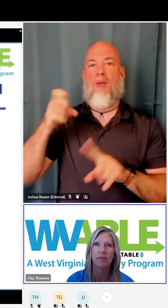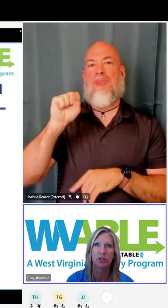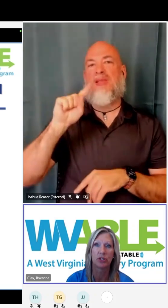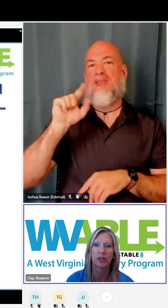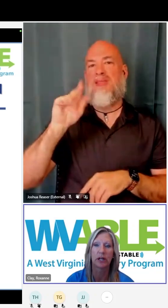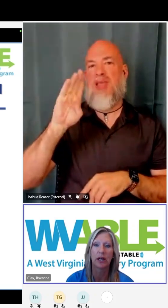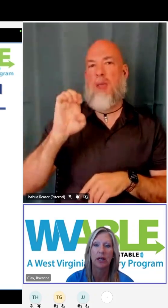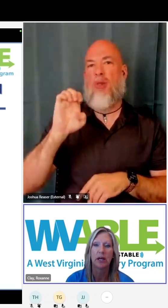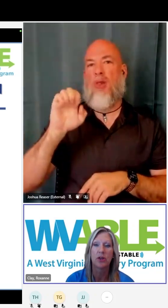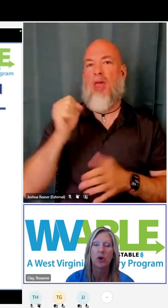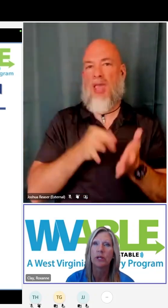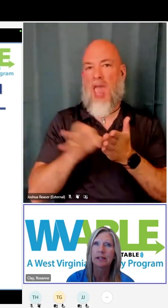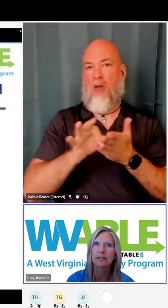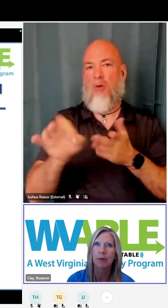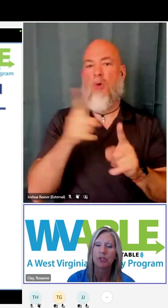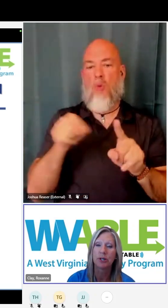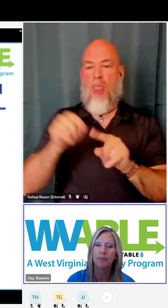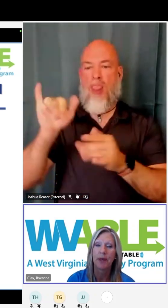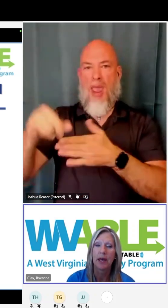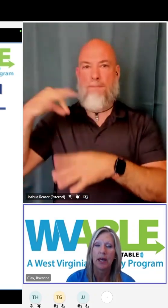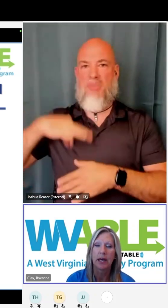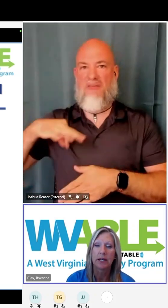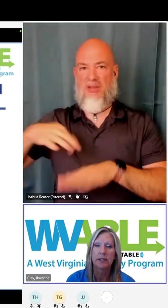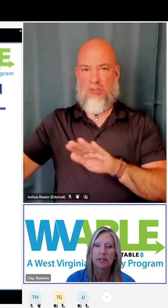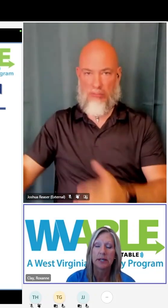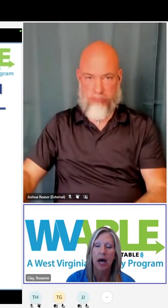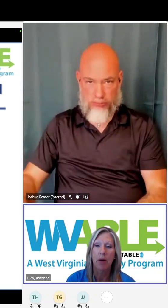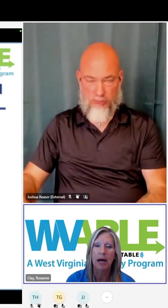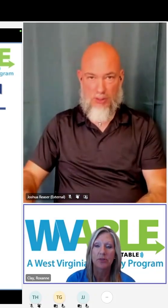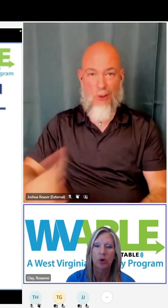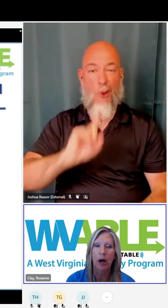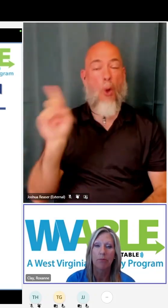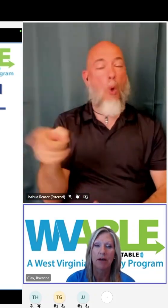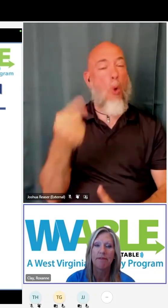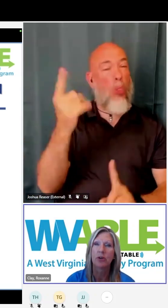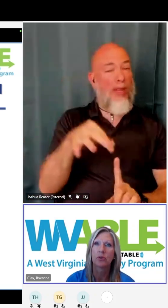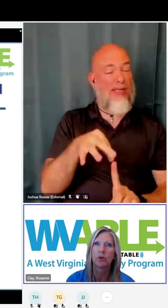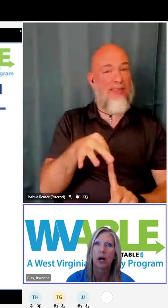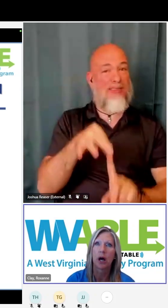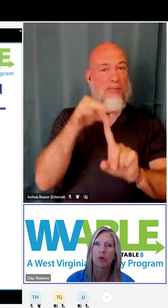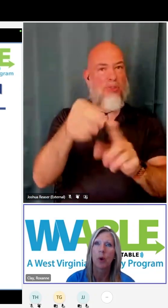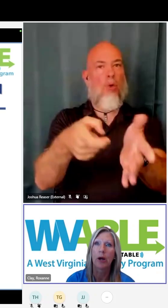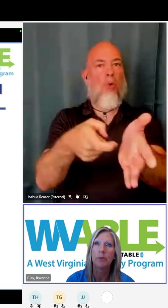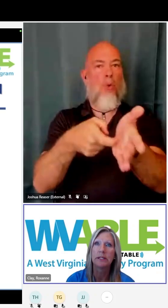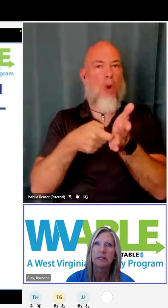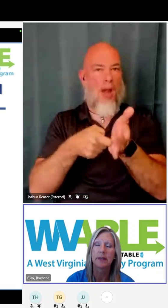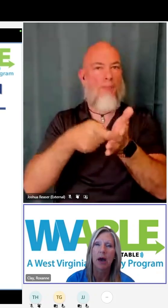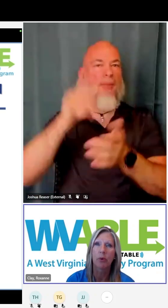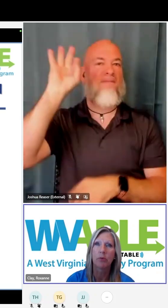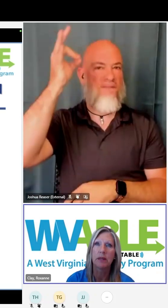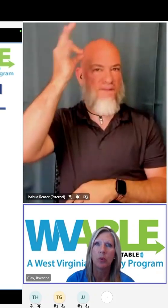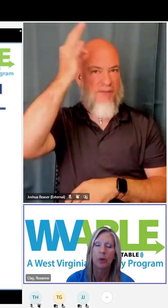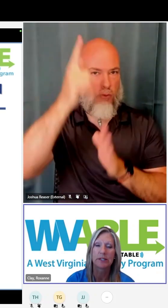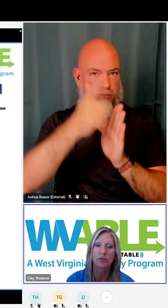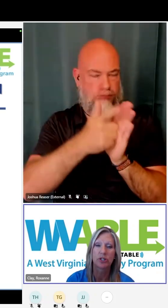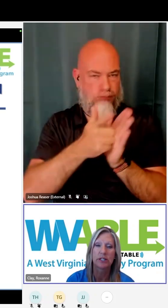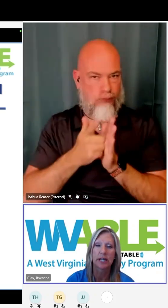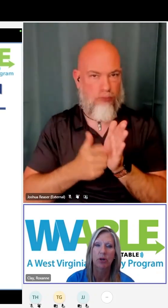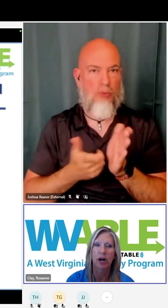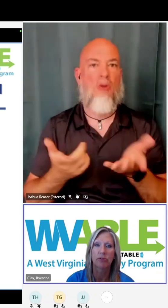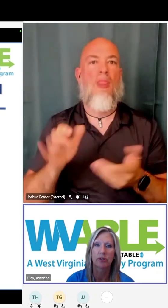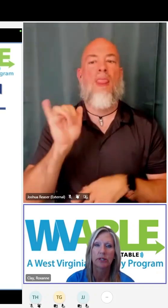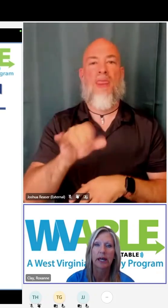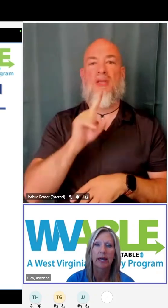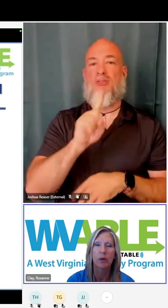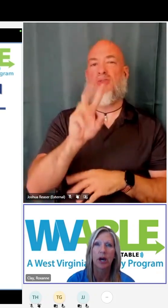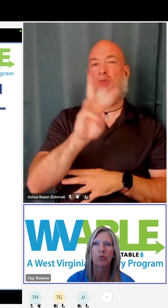of the beneficiary. The only exception is as required by federal requirements, and that would be the West Virginia